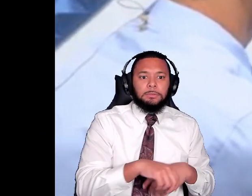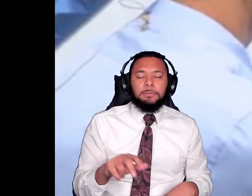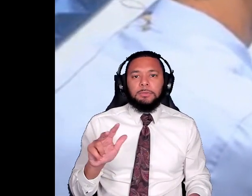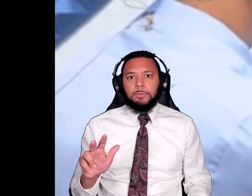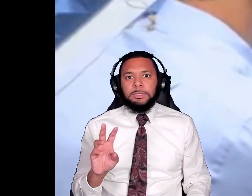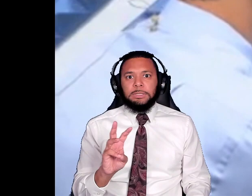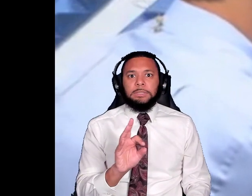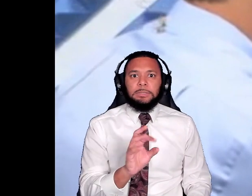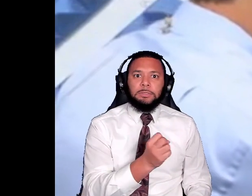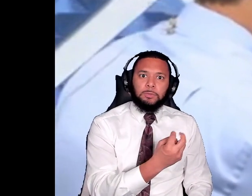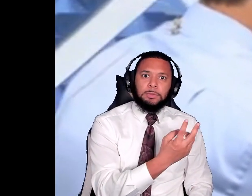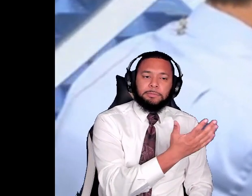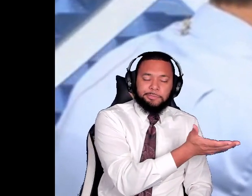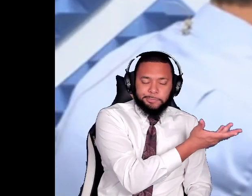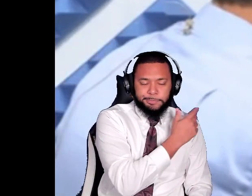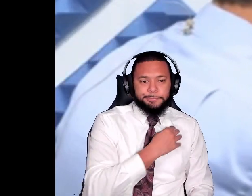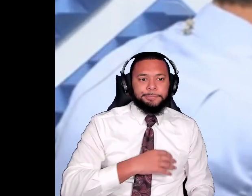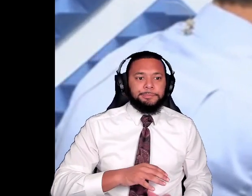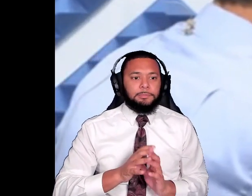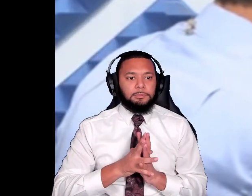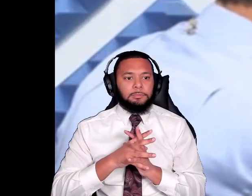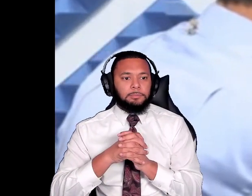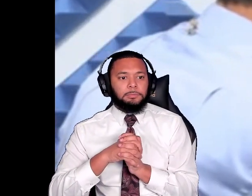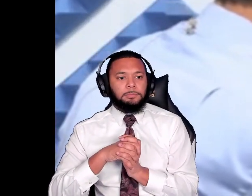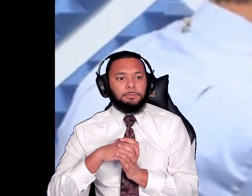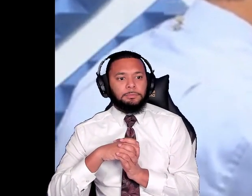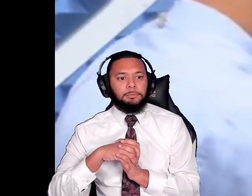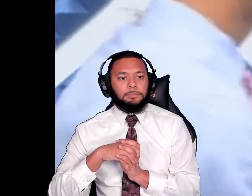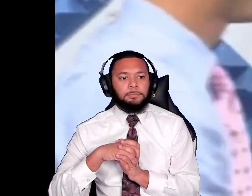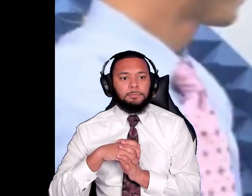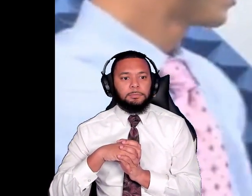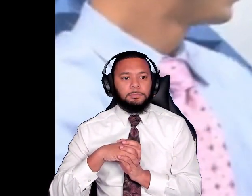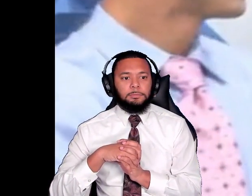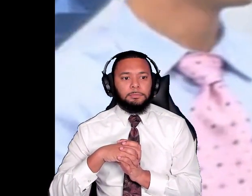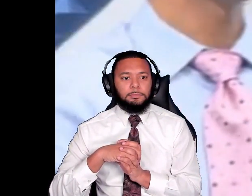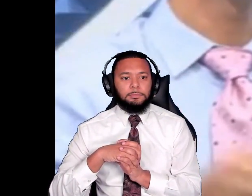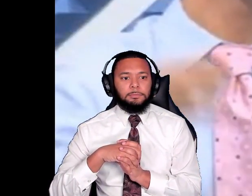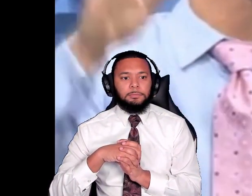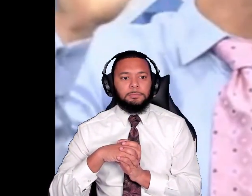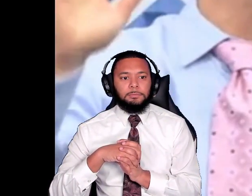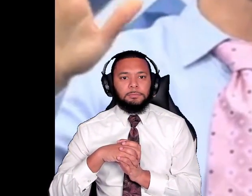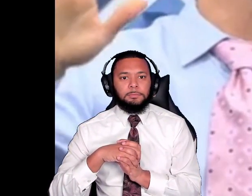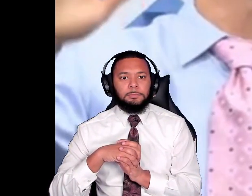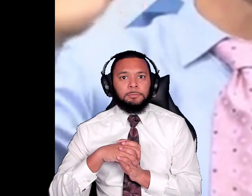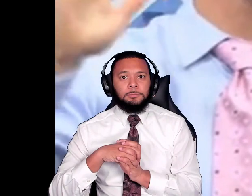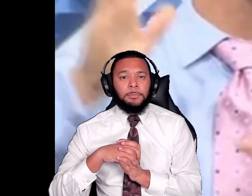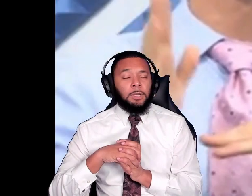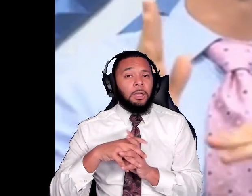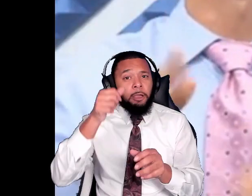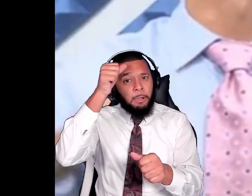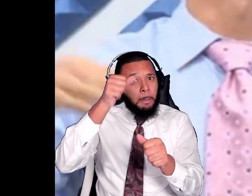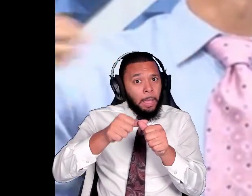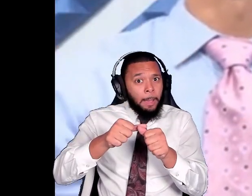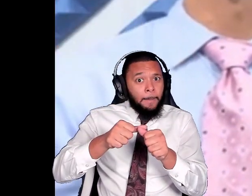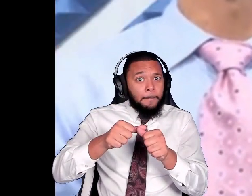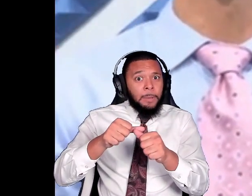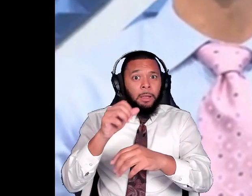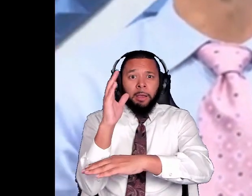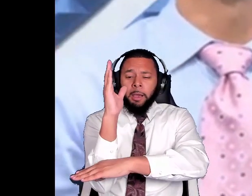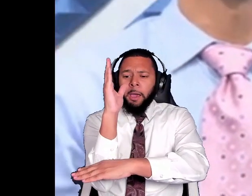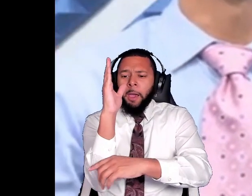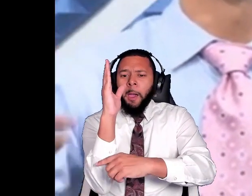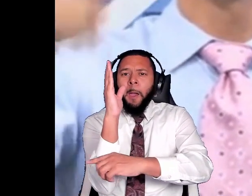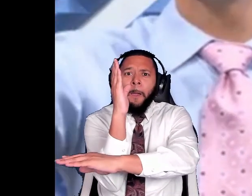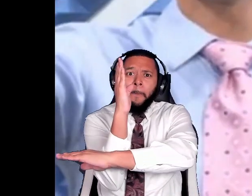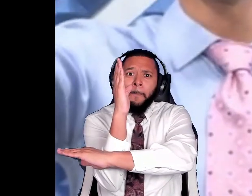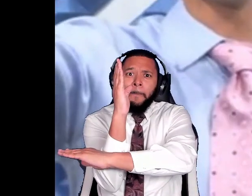15, 18, 21, 24. Okay. So as long as you scale the x and y axis by the same